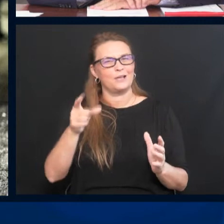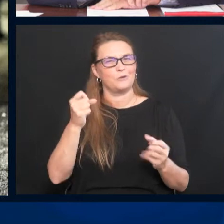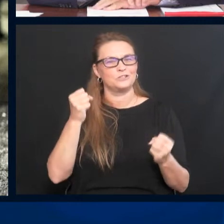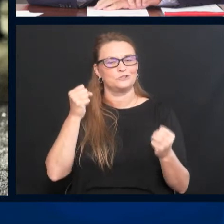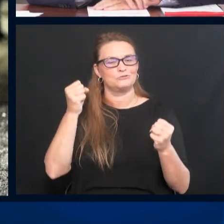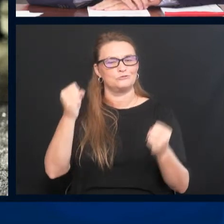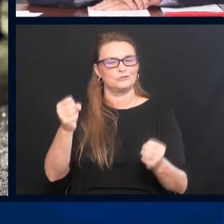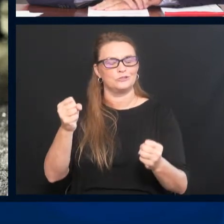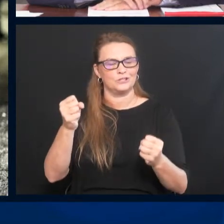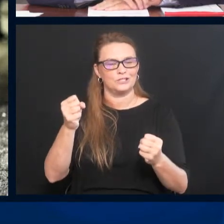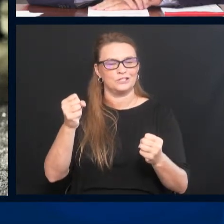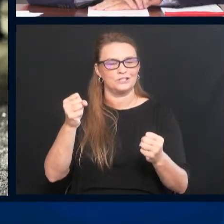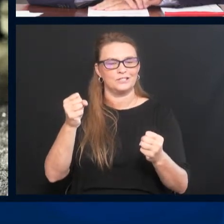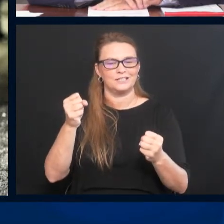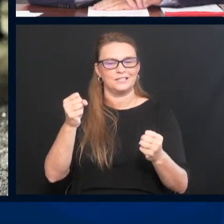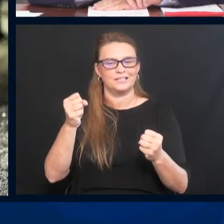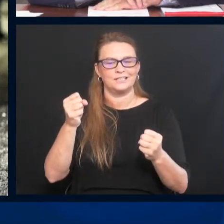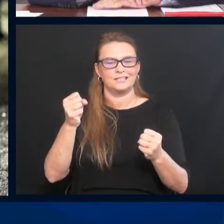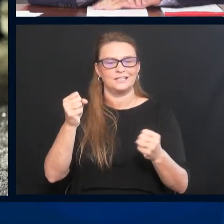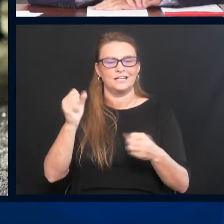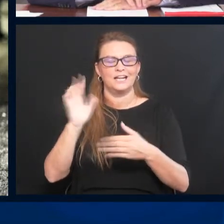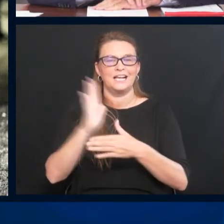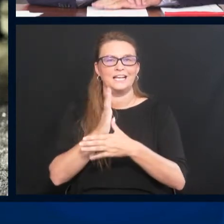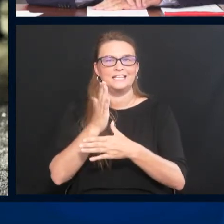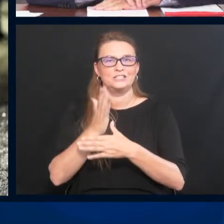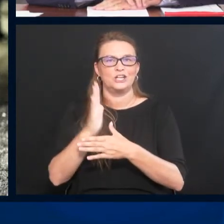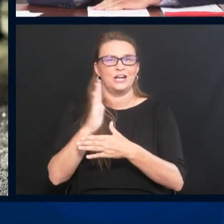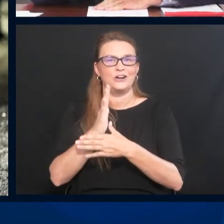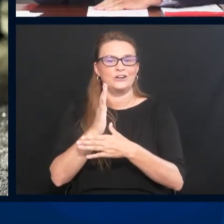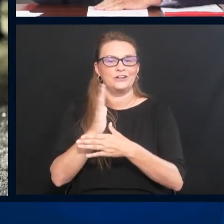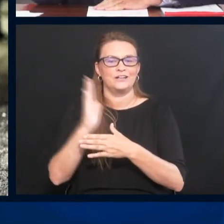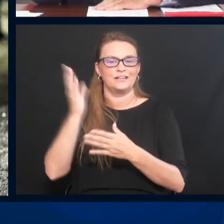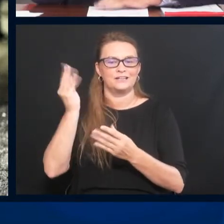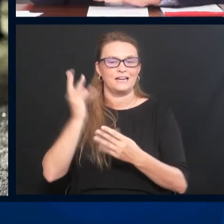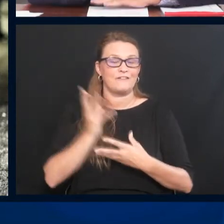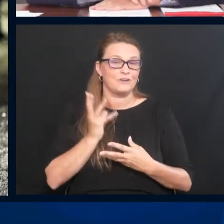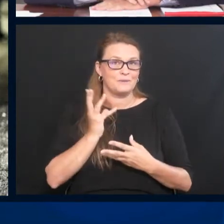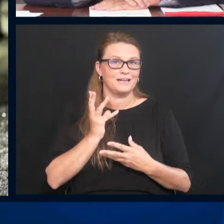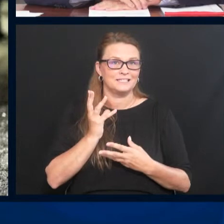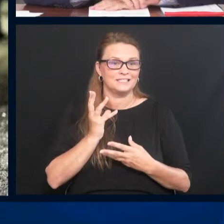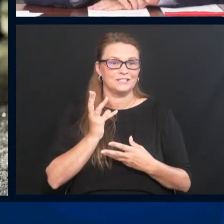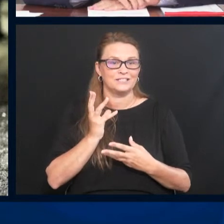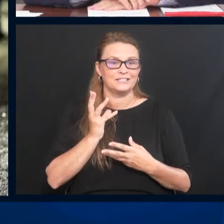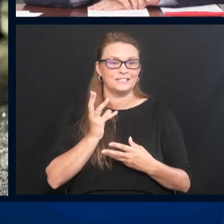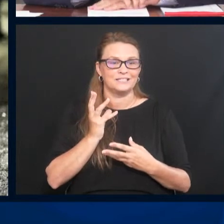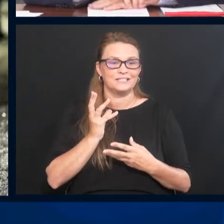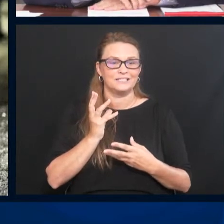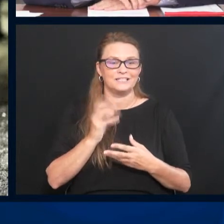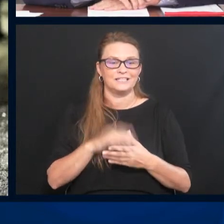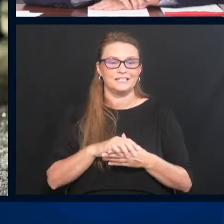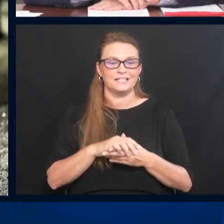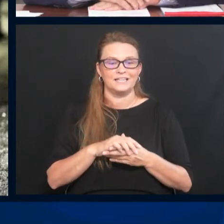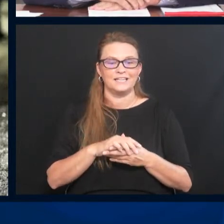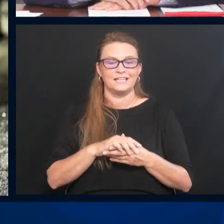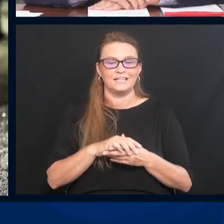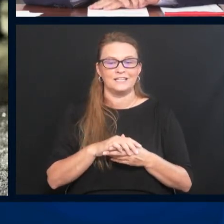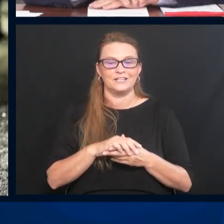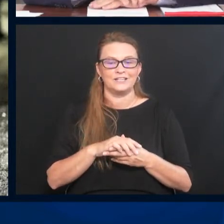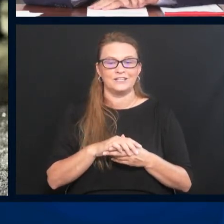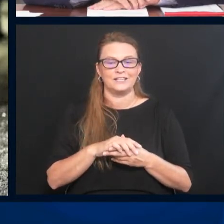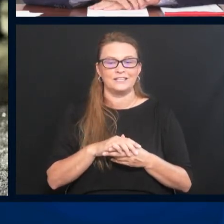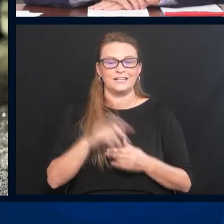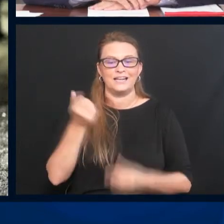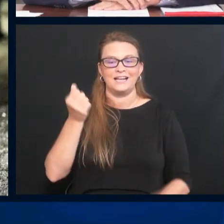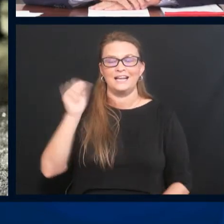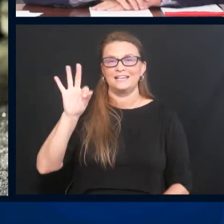driving he shared this information with us and everything. I hope he won't, you know, care about me sharing it with the others, but I think he's driving a